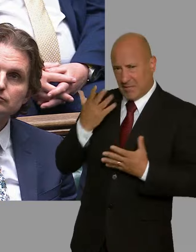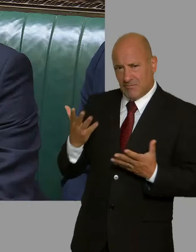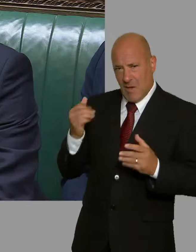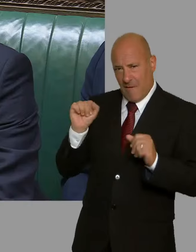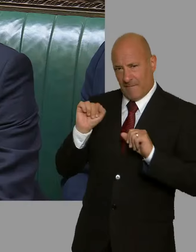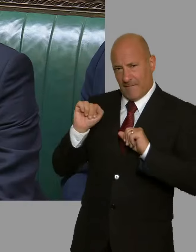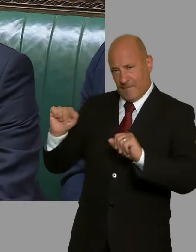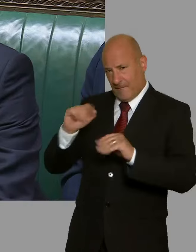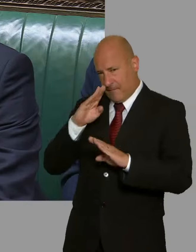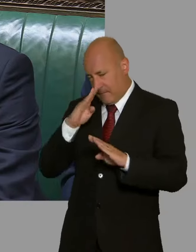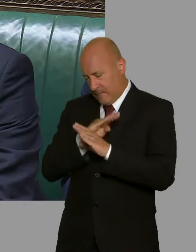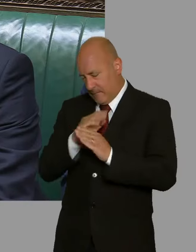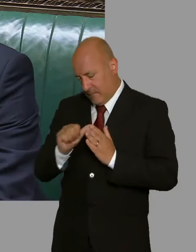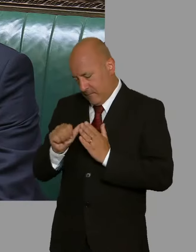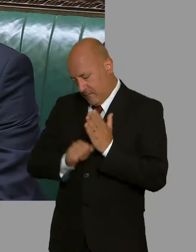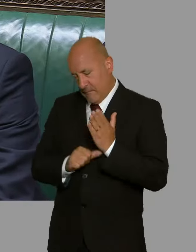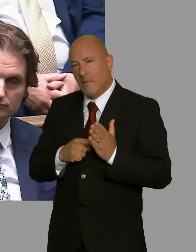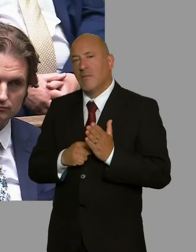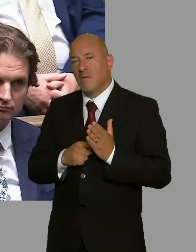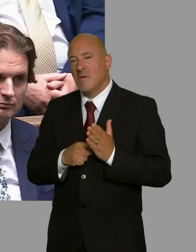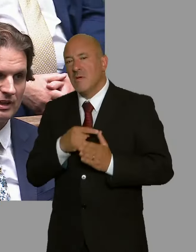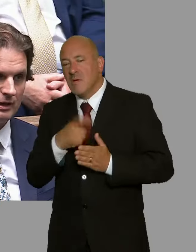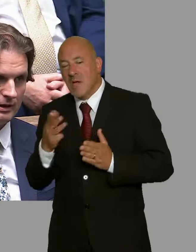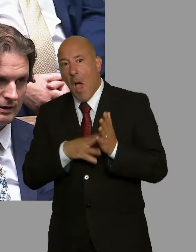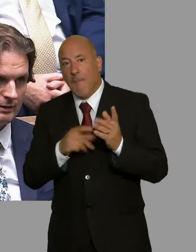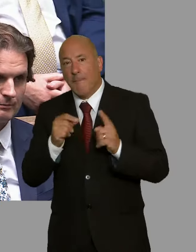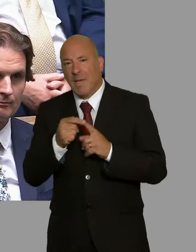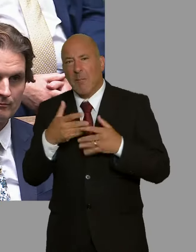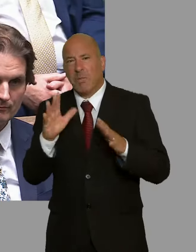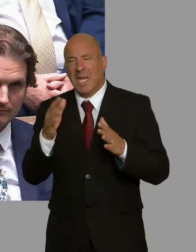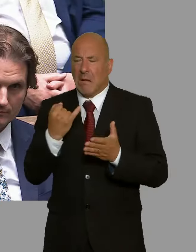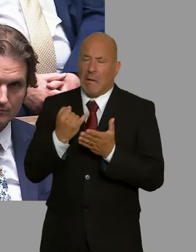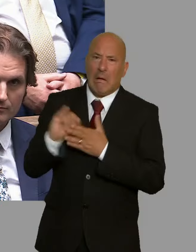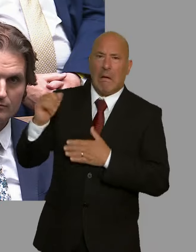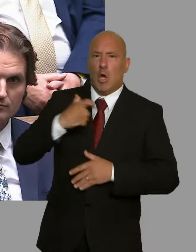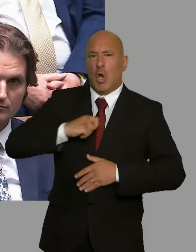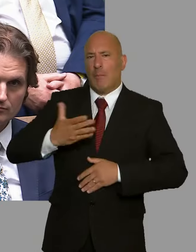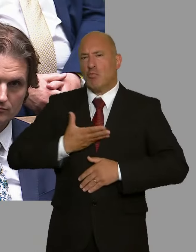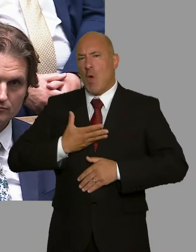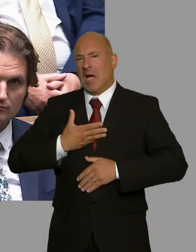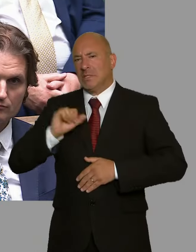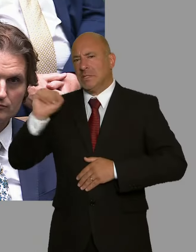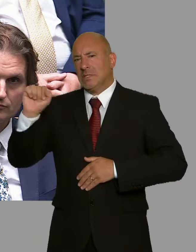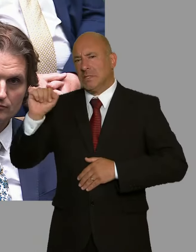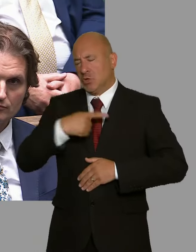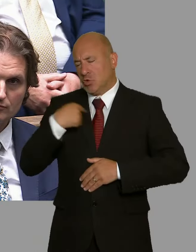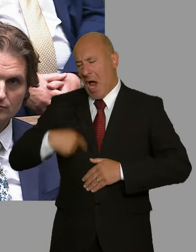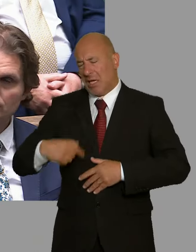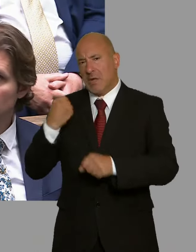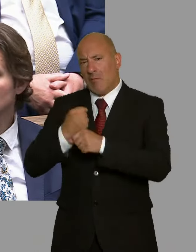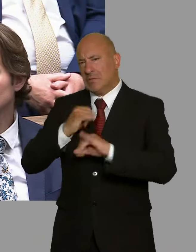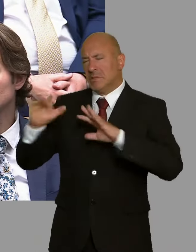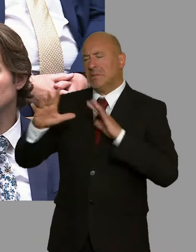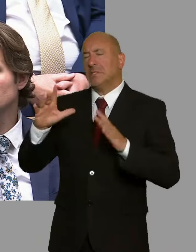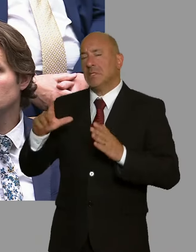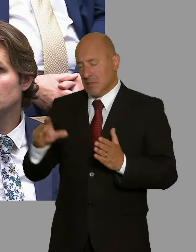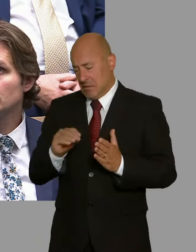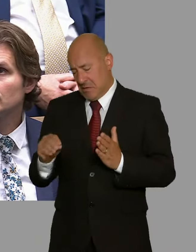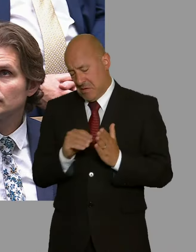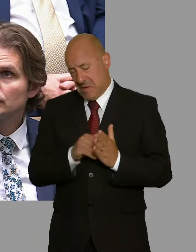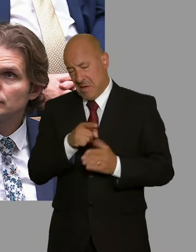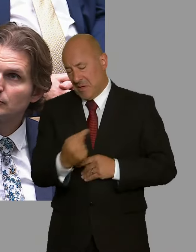this is an attack on all of us? And will he personally seek reassurances from the Hong Kong